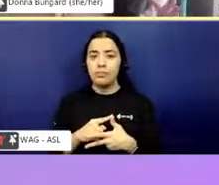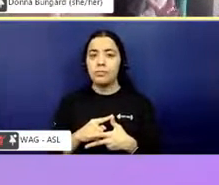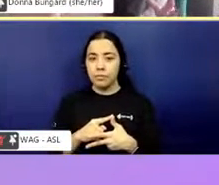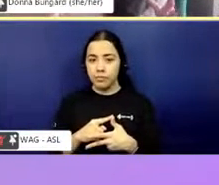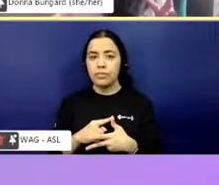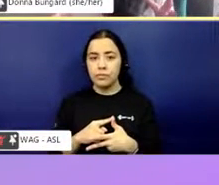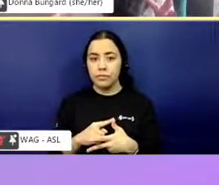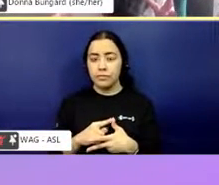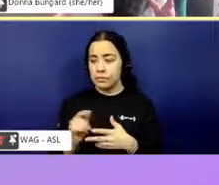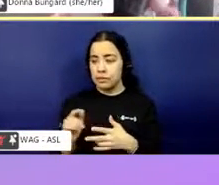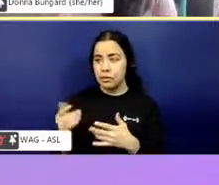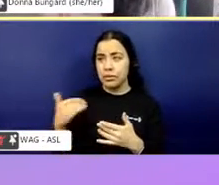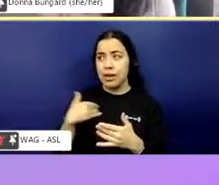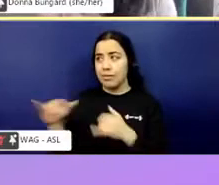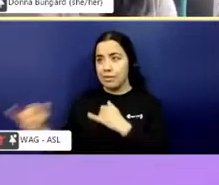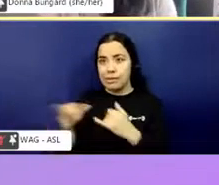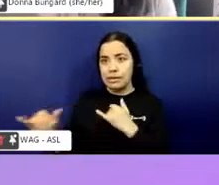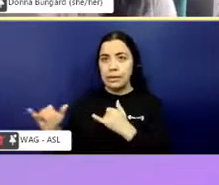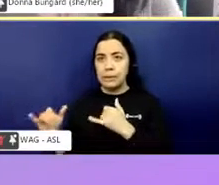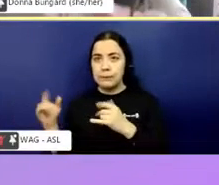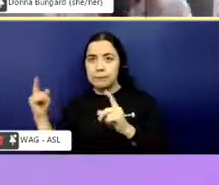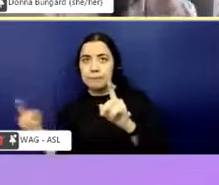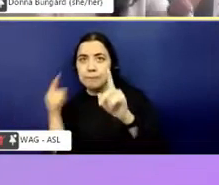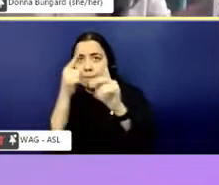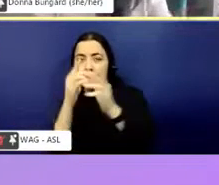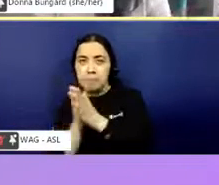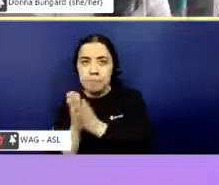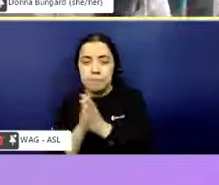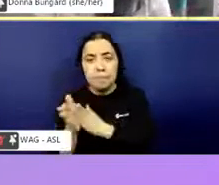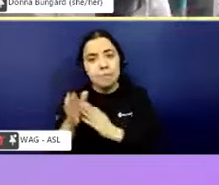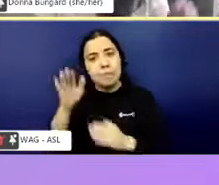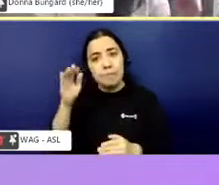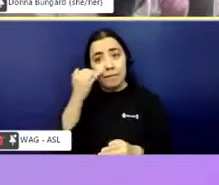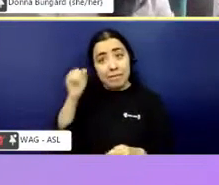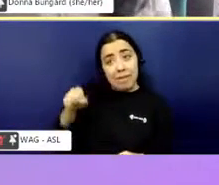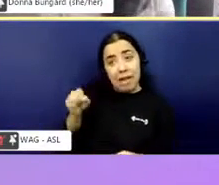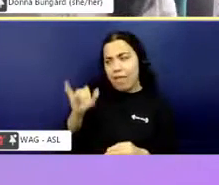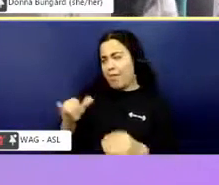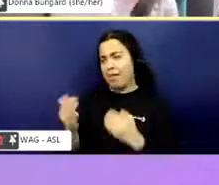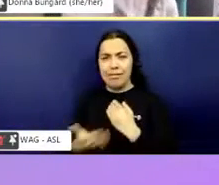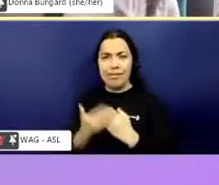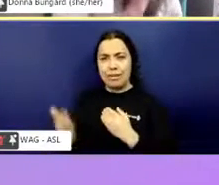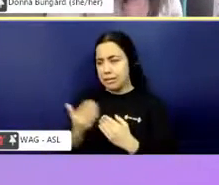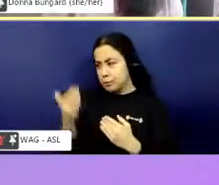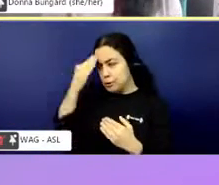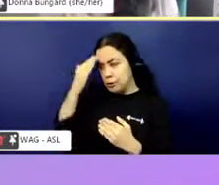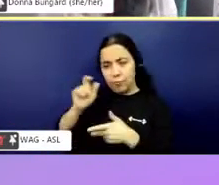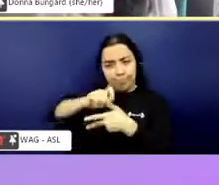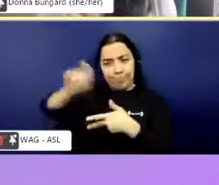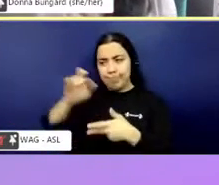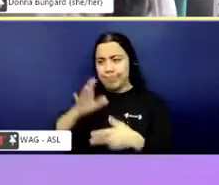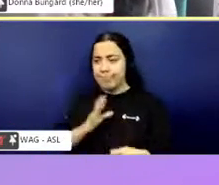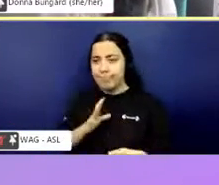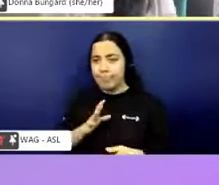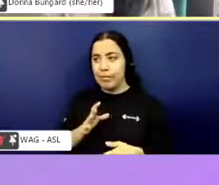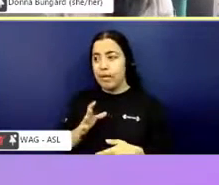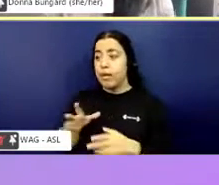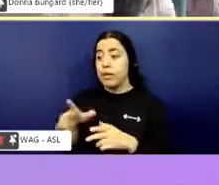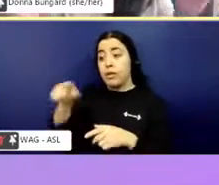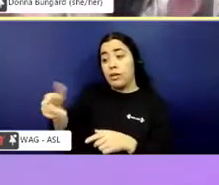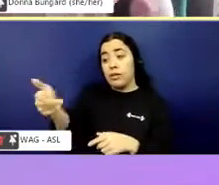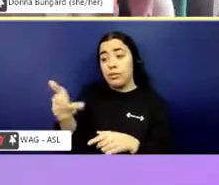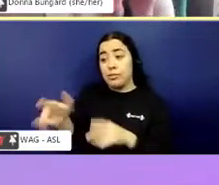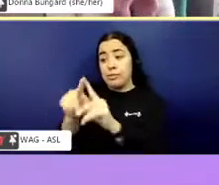occurring synergy? Because that's going to be easy. Those are going to be your low-hanging fruit. Okay, these 3 teams all work on